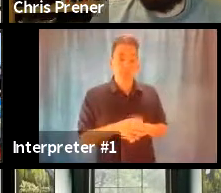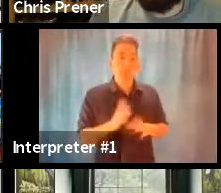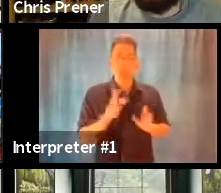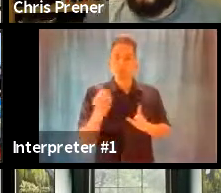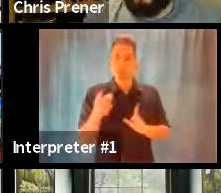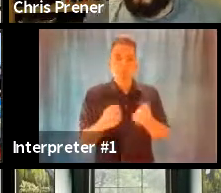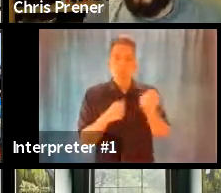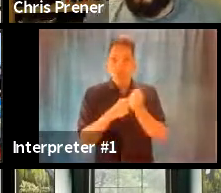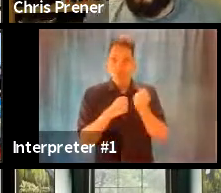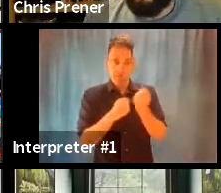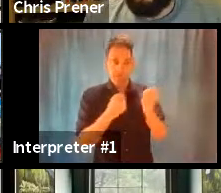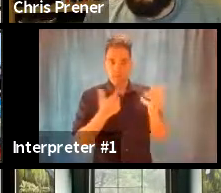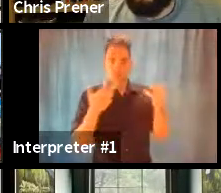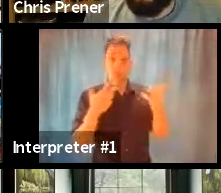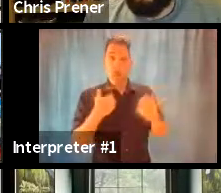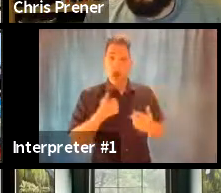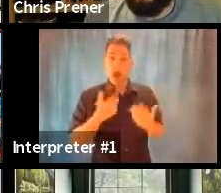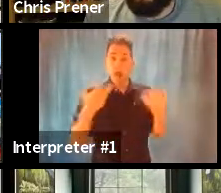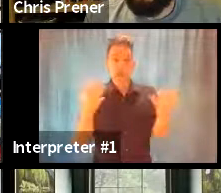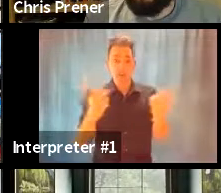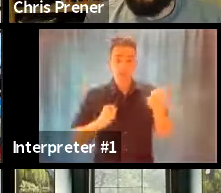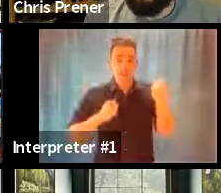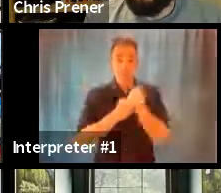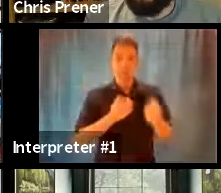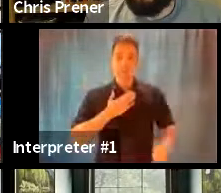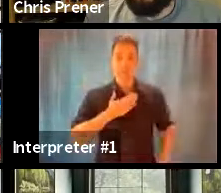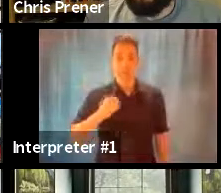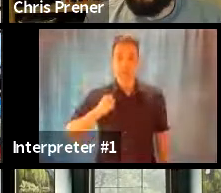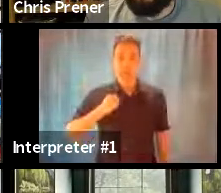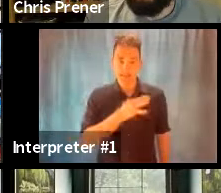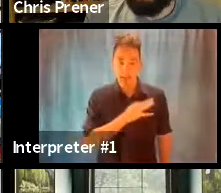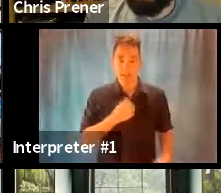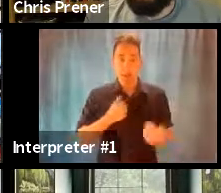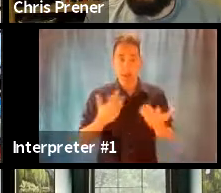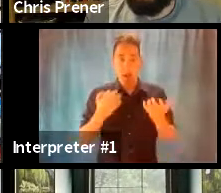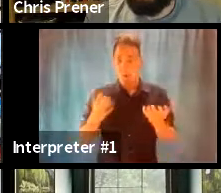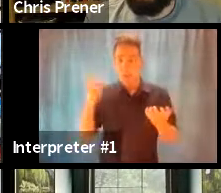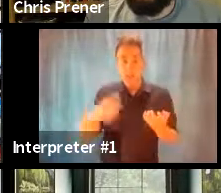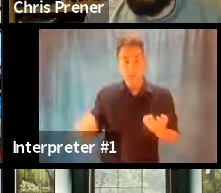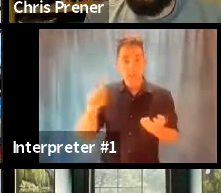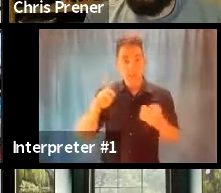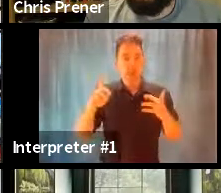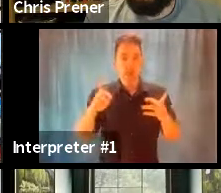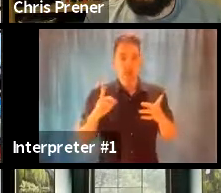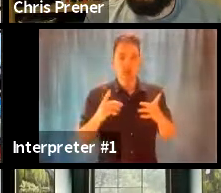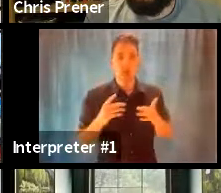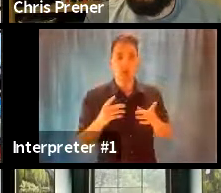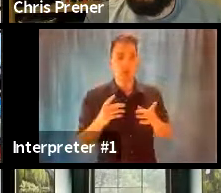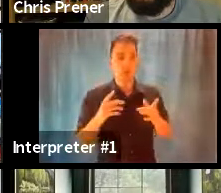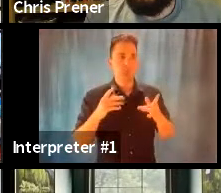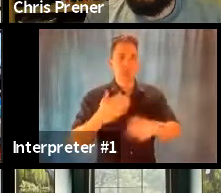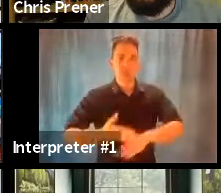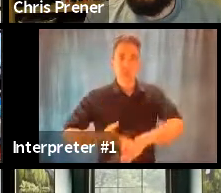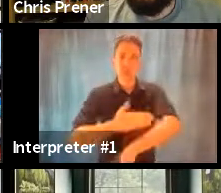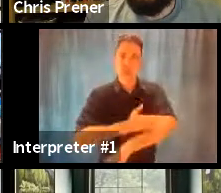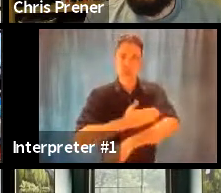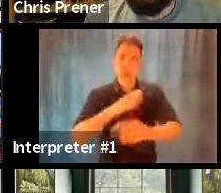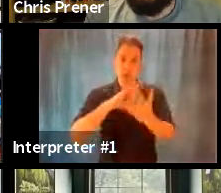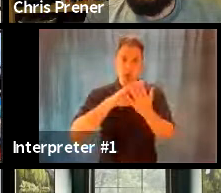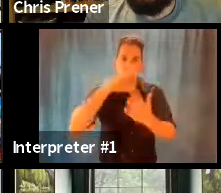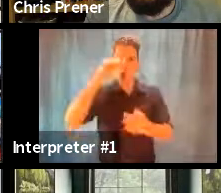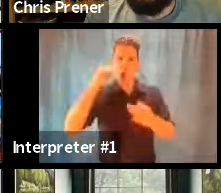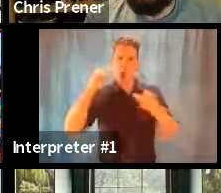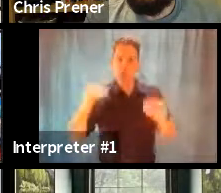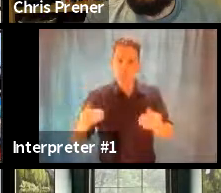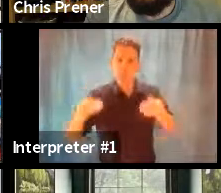advocate, I am here for my staff. I want them to grow and learn and get educated and be able to afford education.